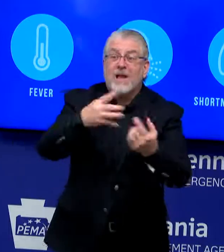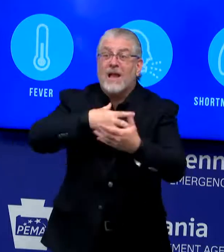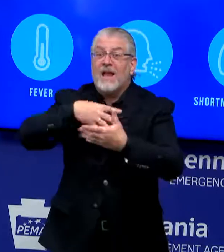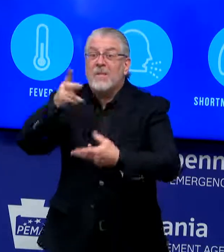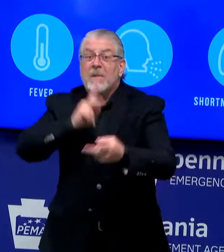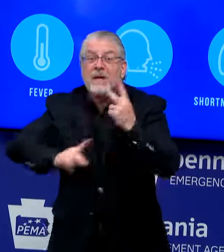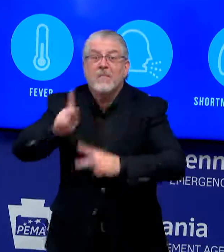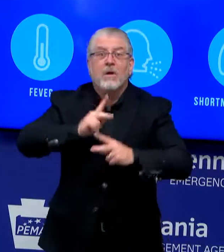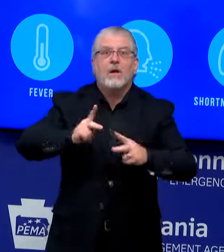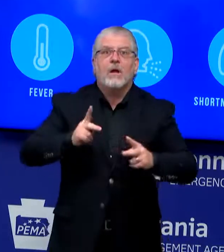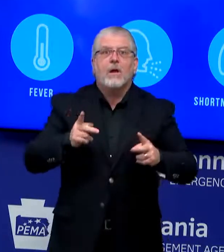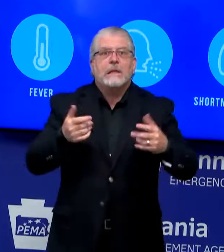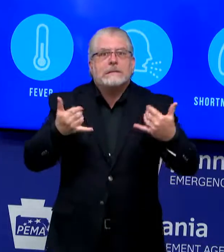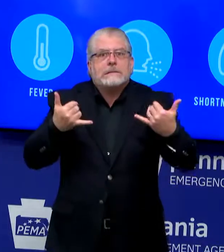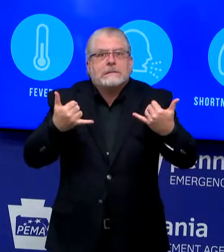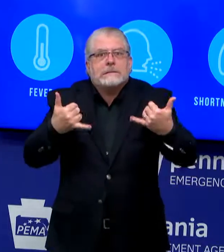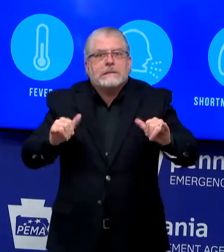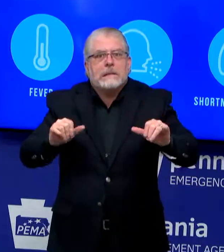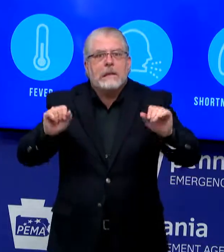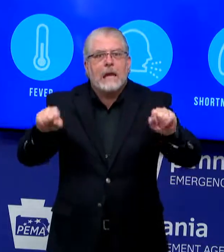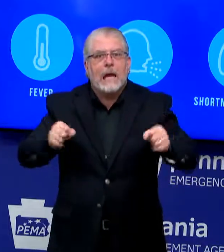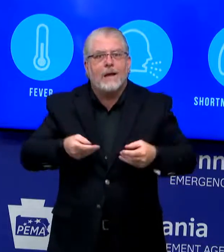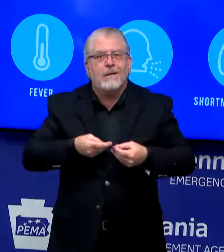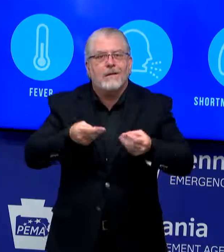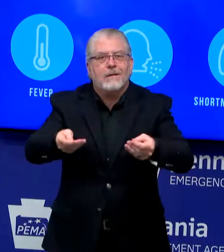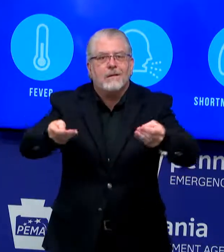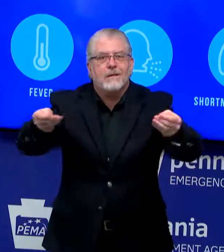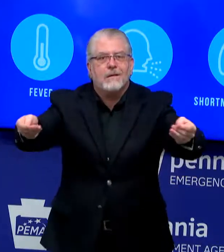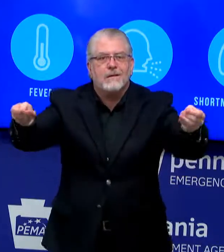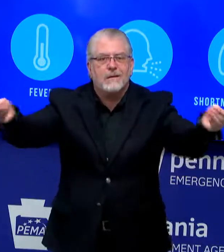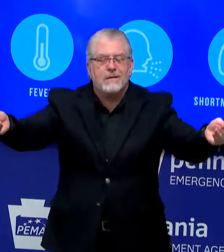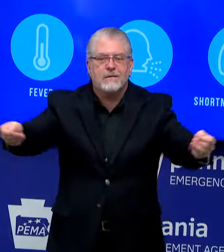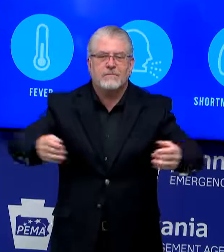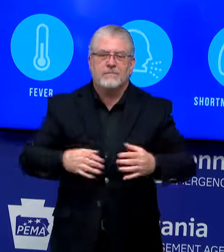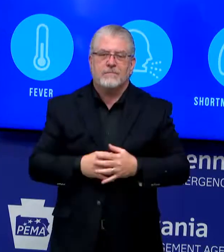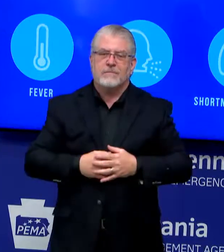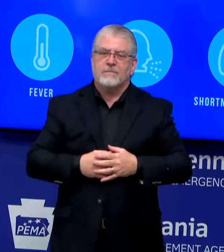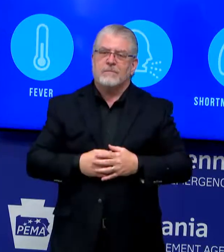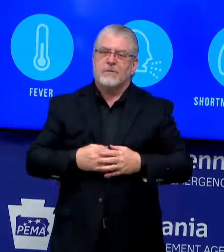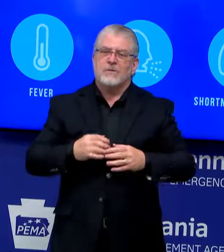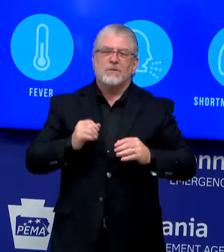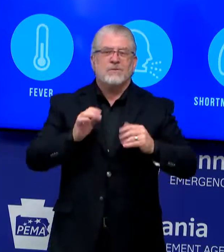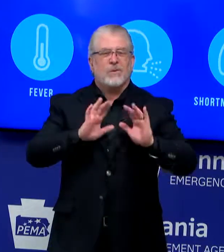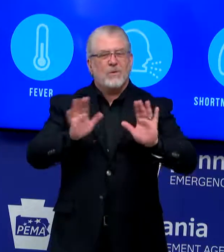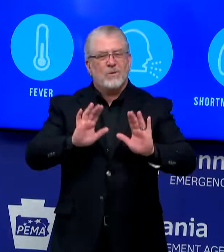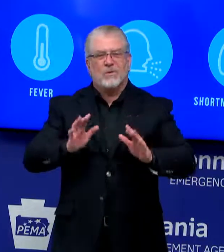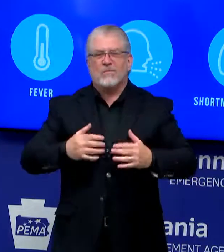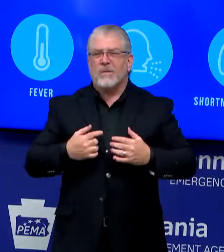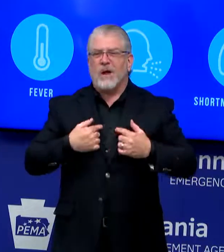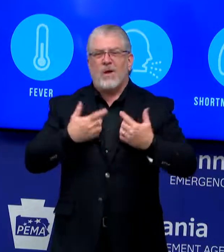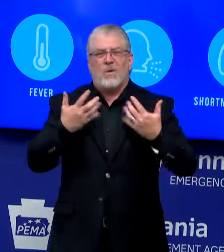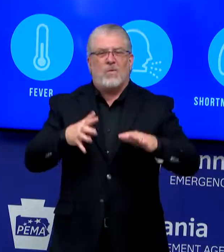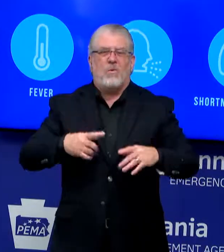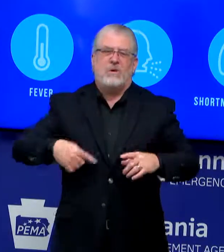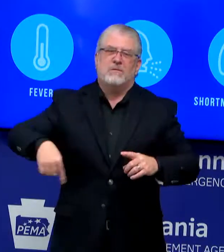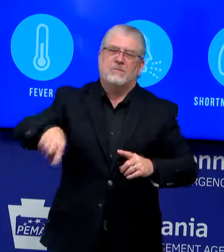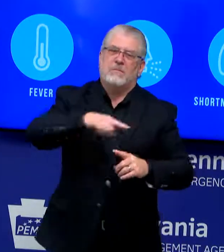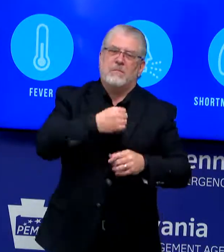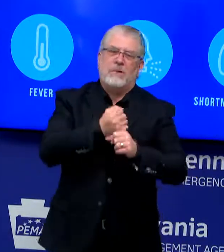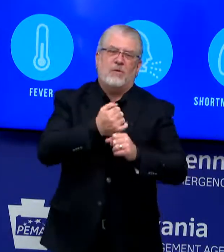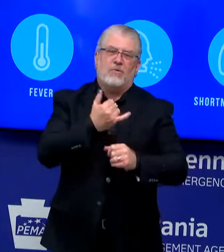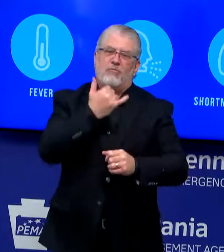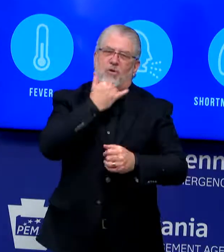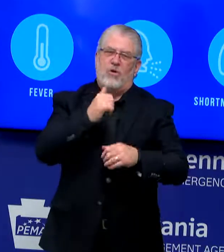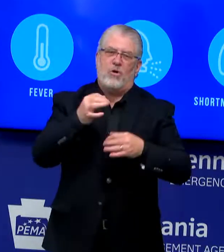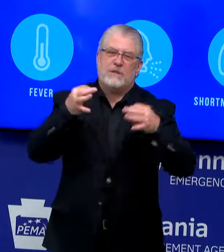their congregants. Please stay home, pray at home. Finally, I want to make one